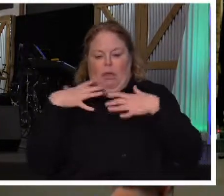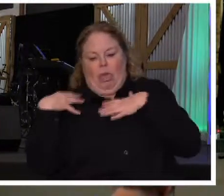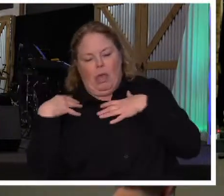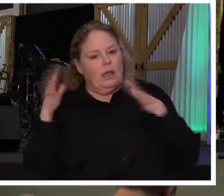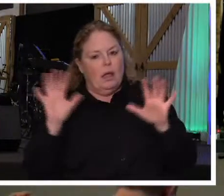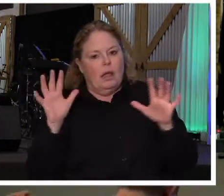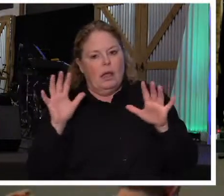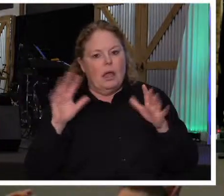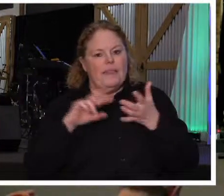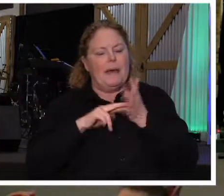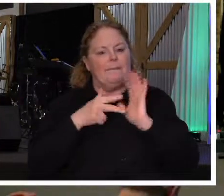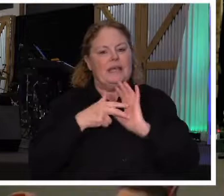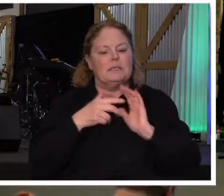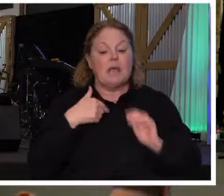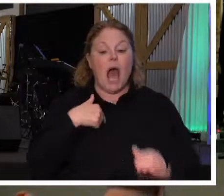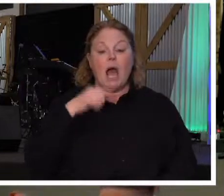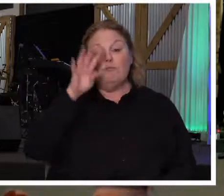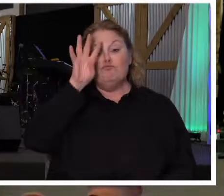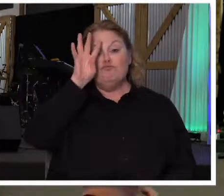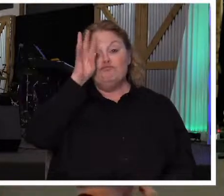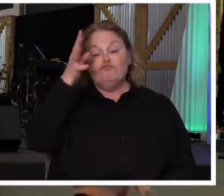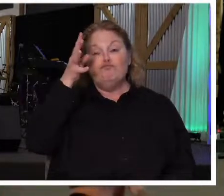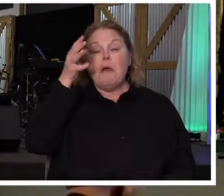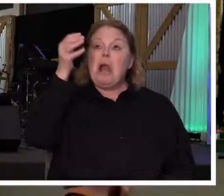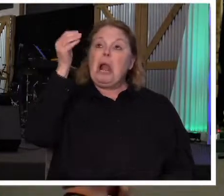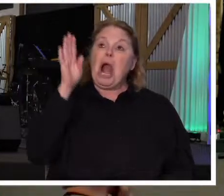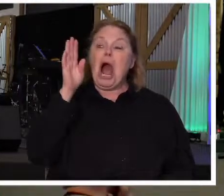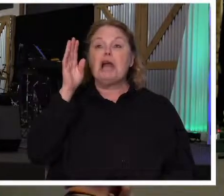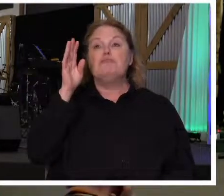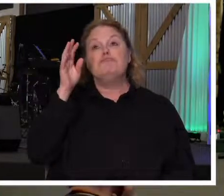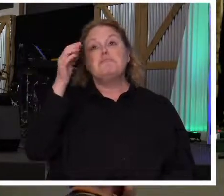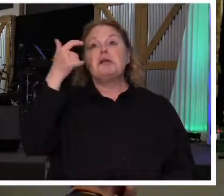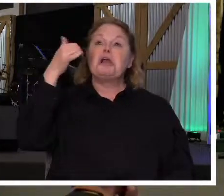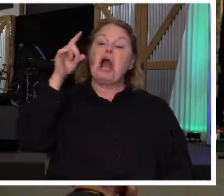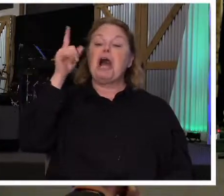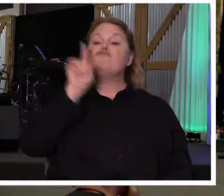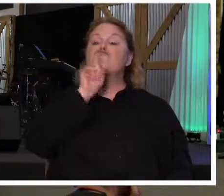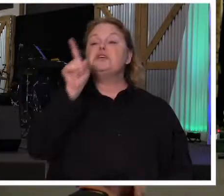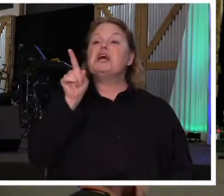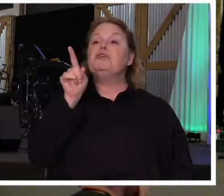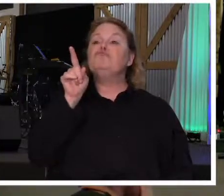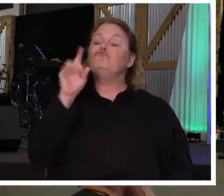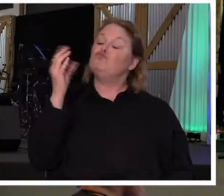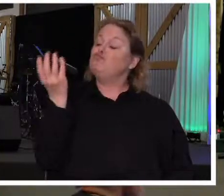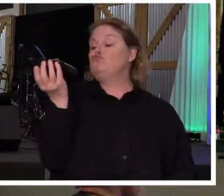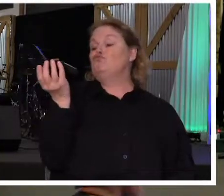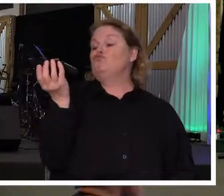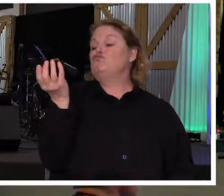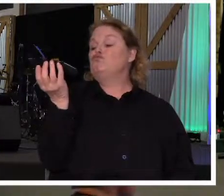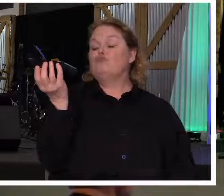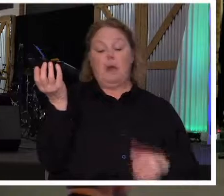and you mold God and you make him fit around what you already believe.